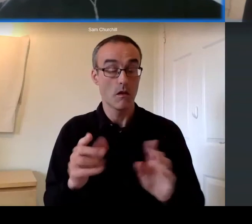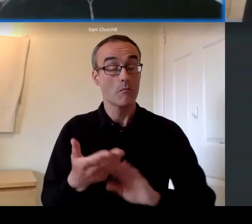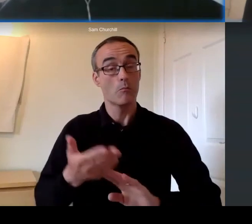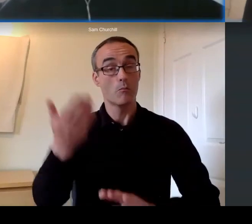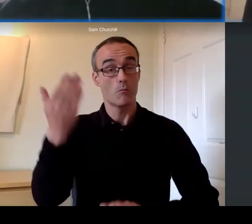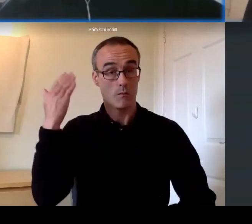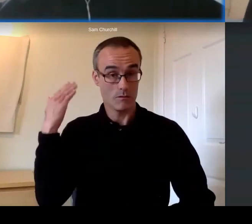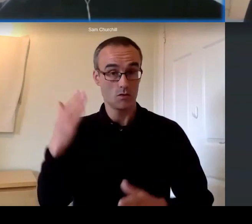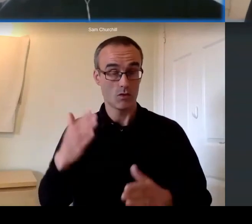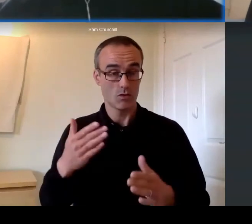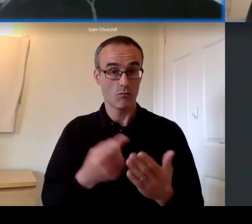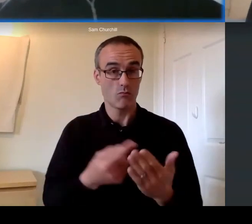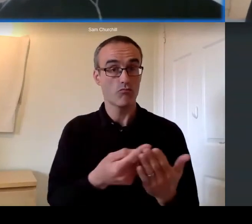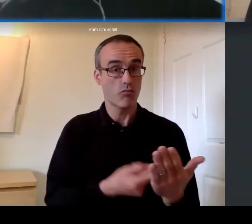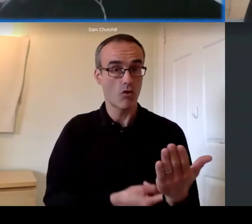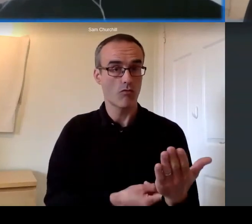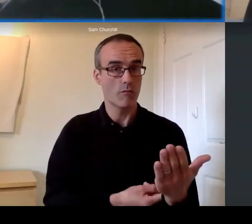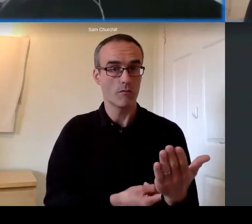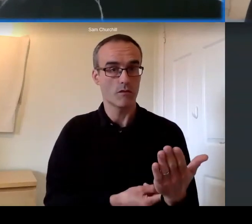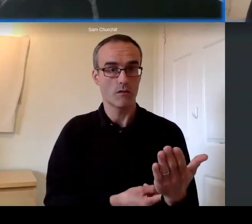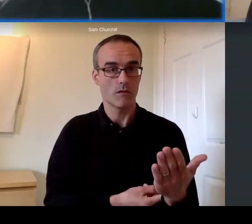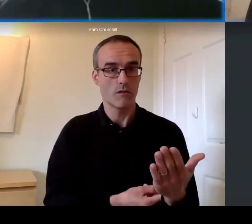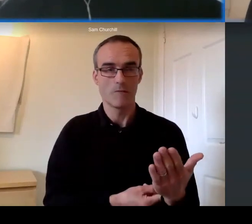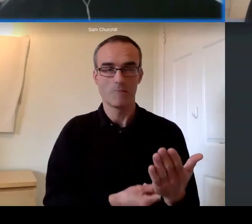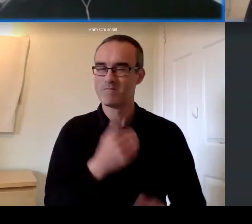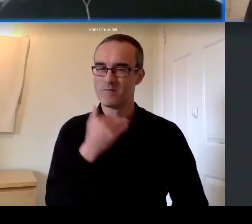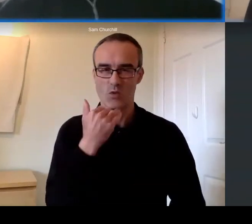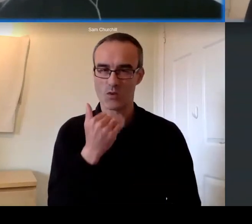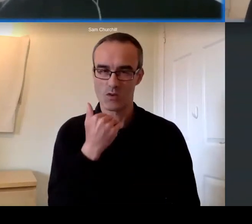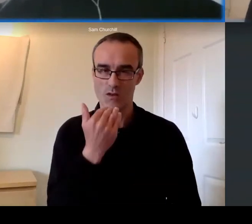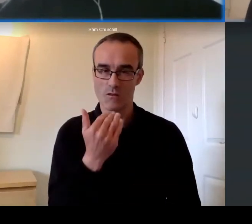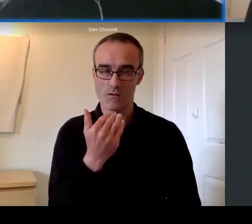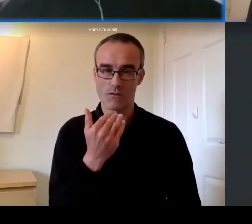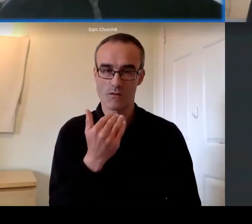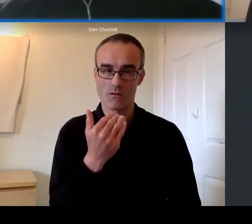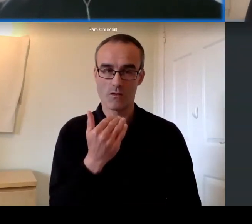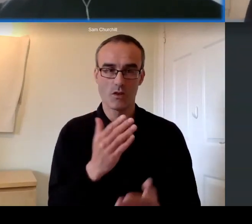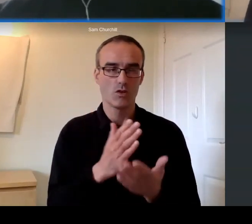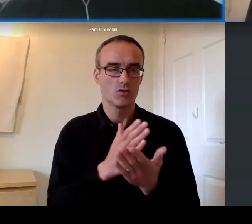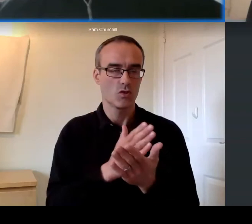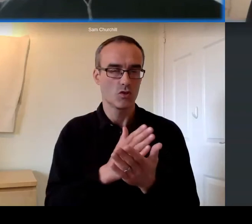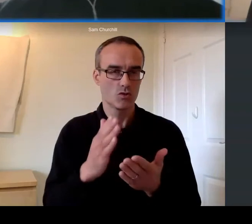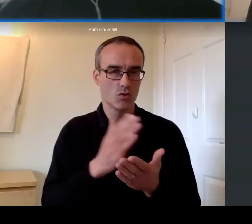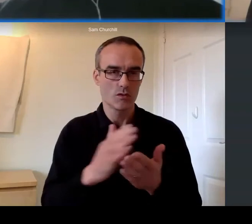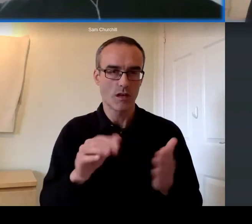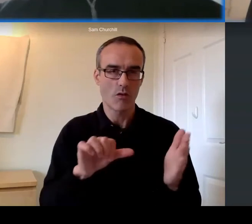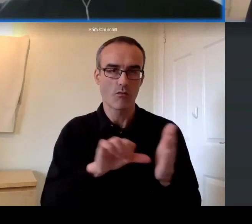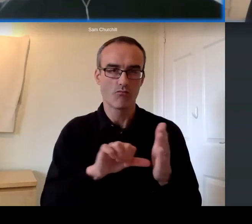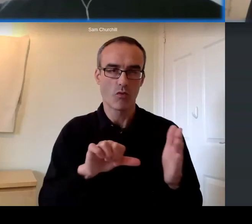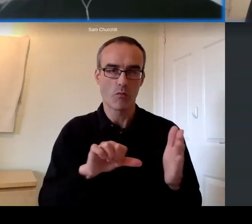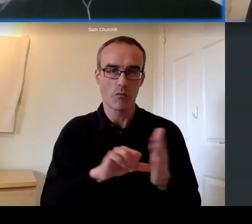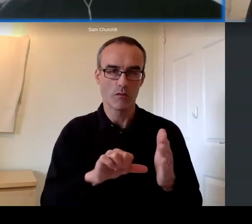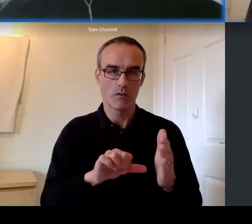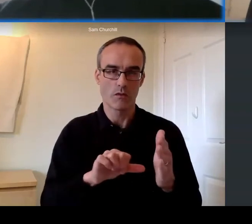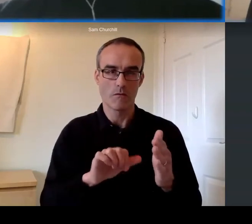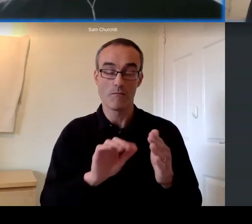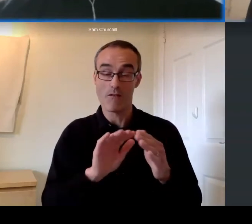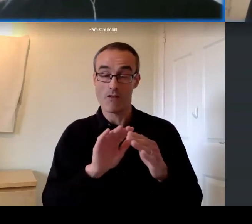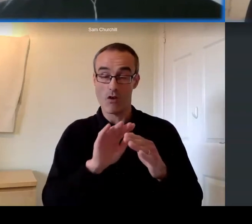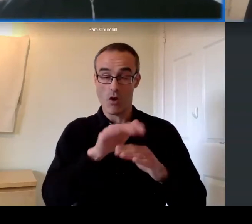programs haven't gone as far enough and really dealt with the issues of all the diversity of